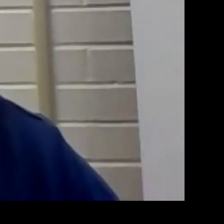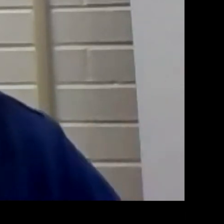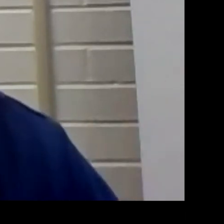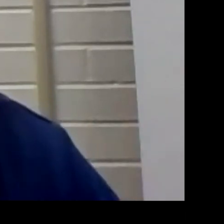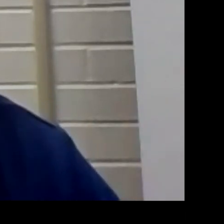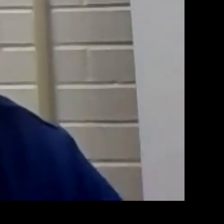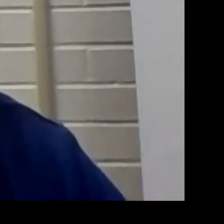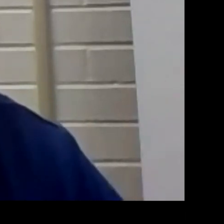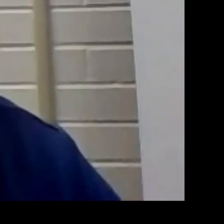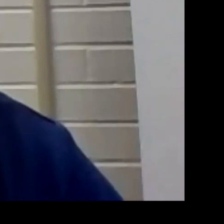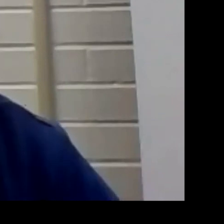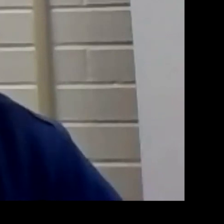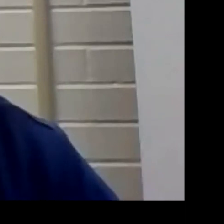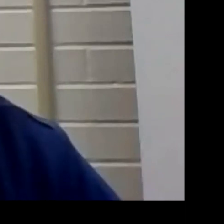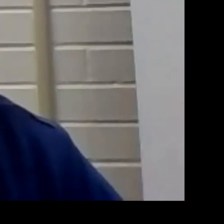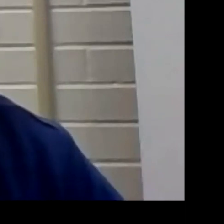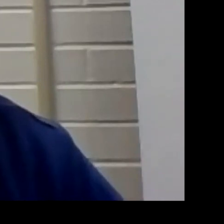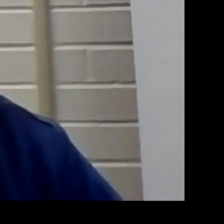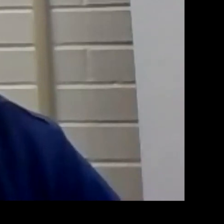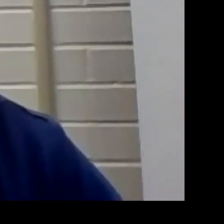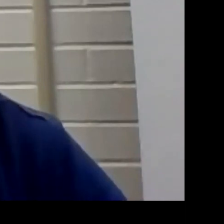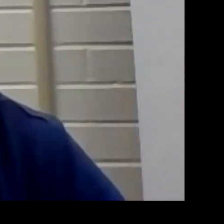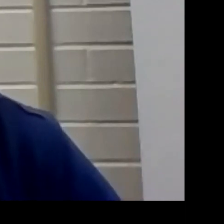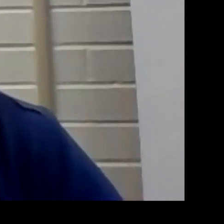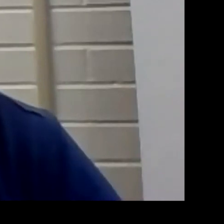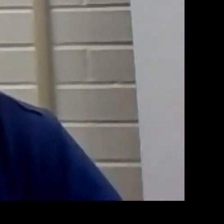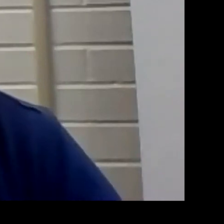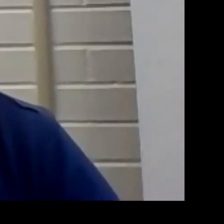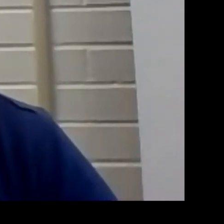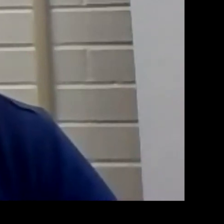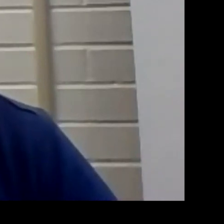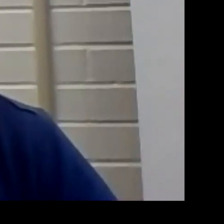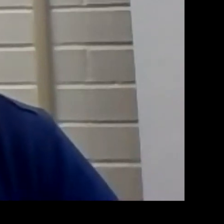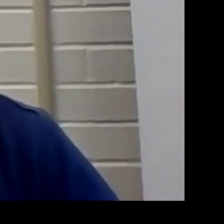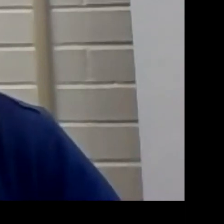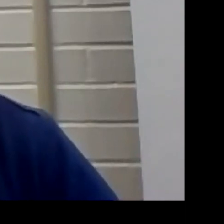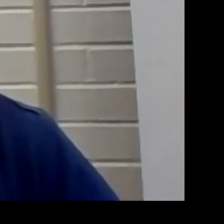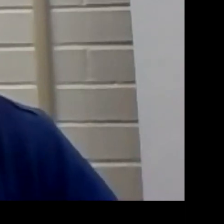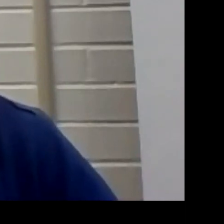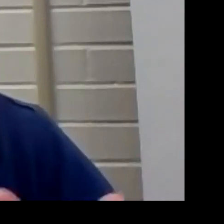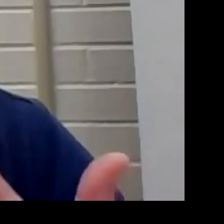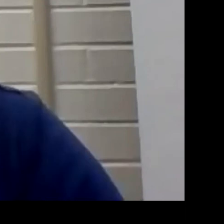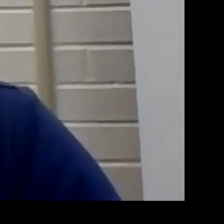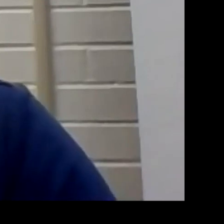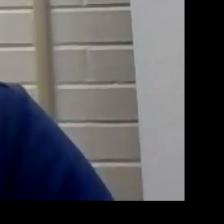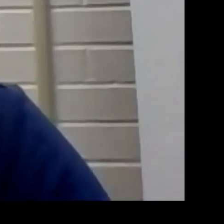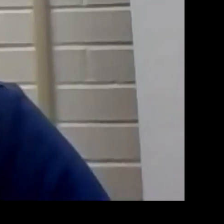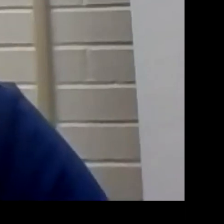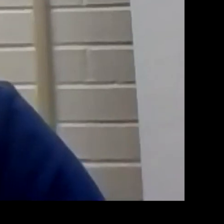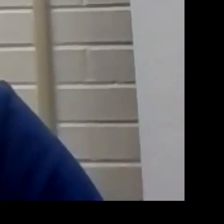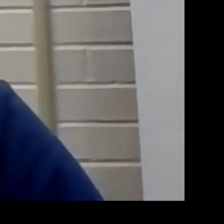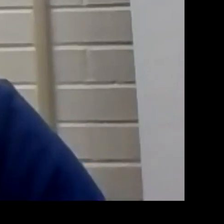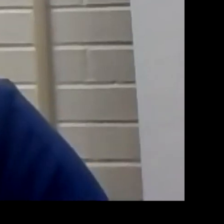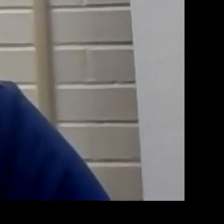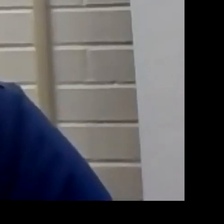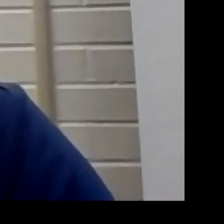Urban Coalition with the Ohio School Board Association for moving forward, and really excited about what the outcome might